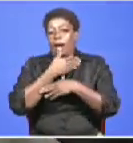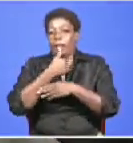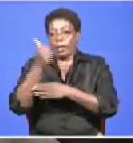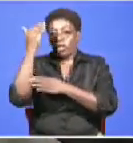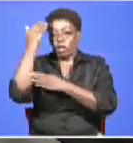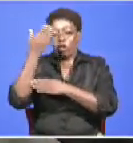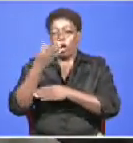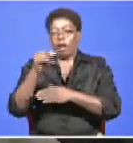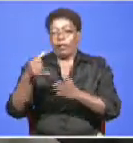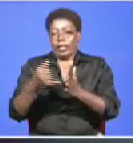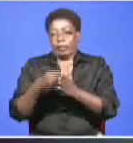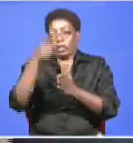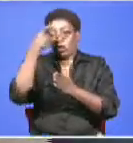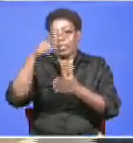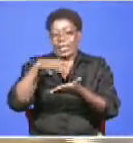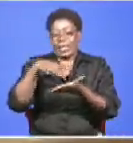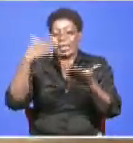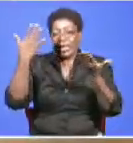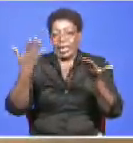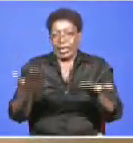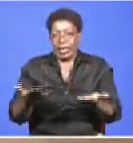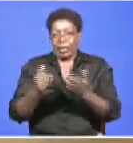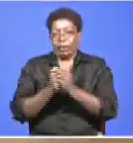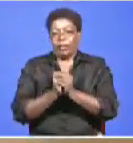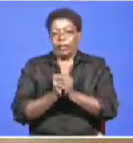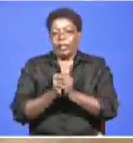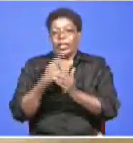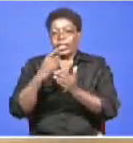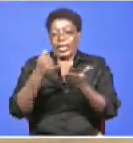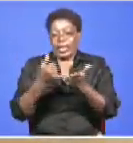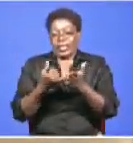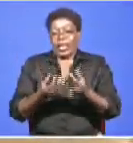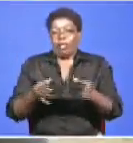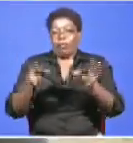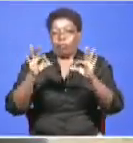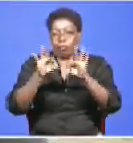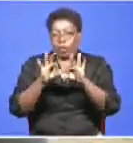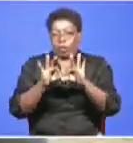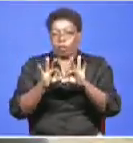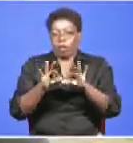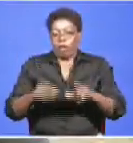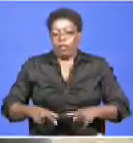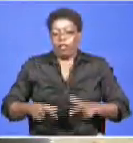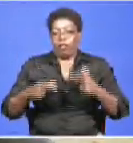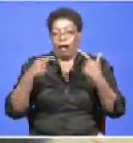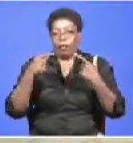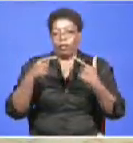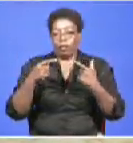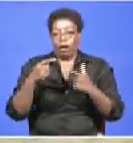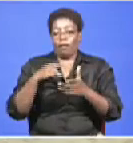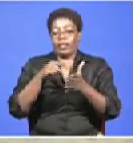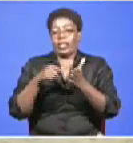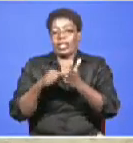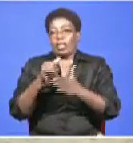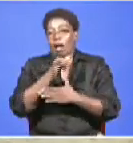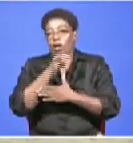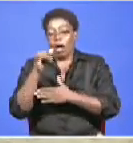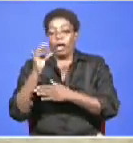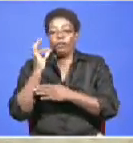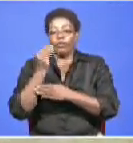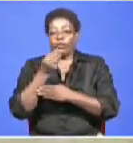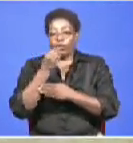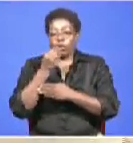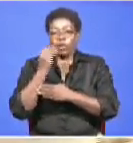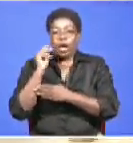it because it is studied here. This issue is critical to the lifeblood and survival of this thriving agricultural and food production